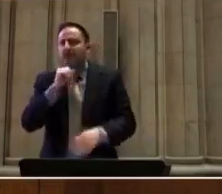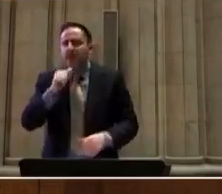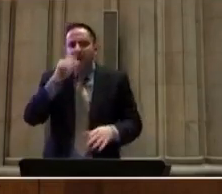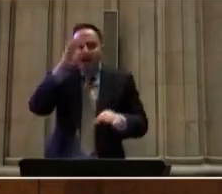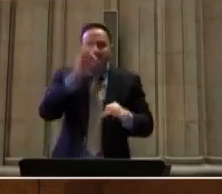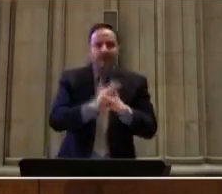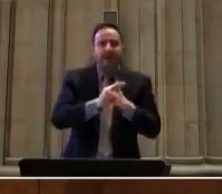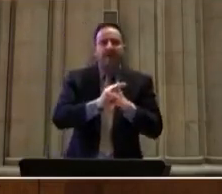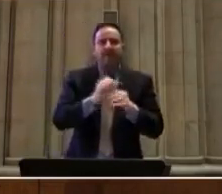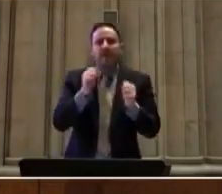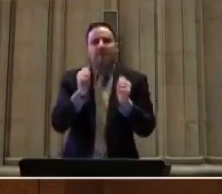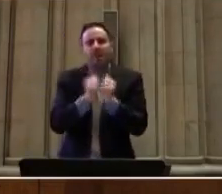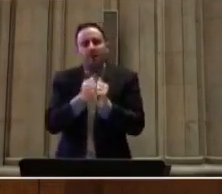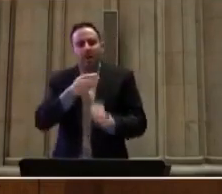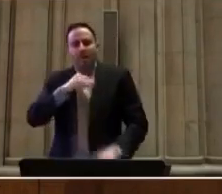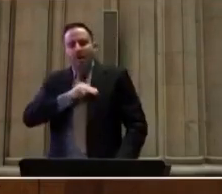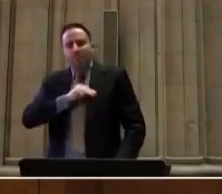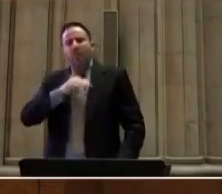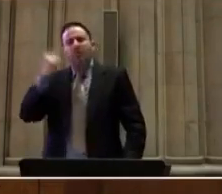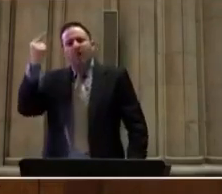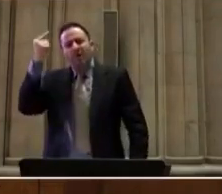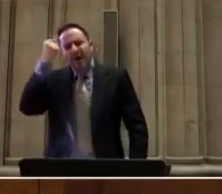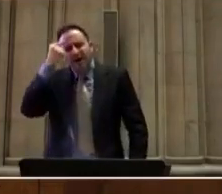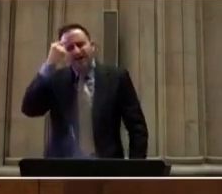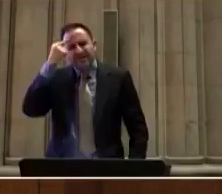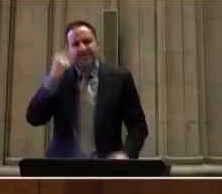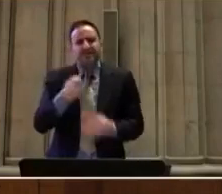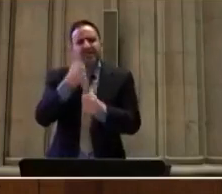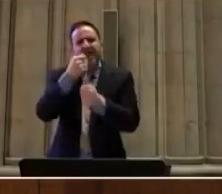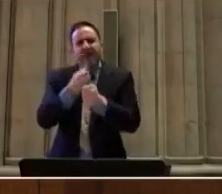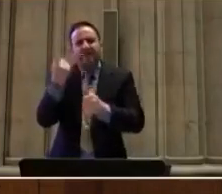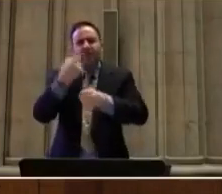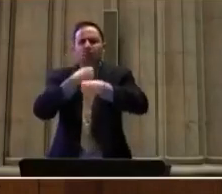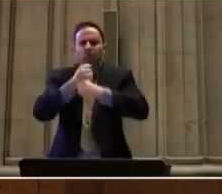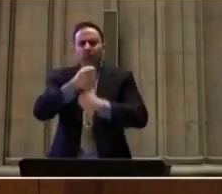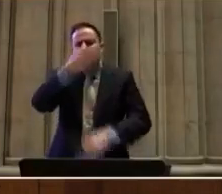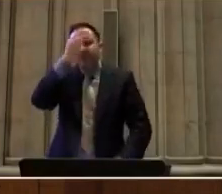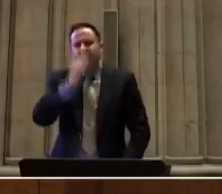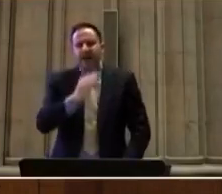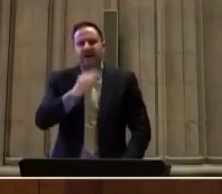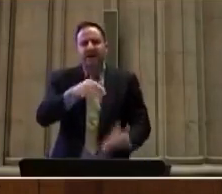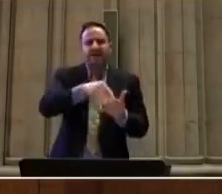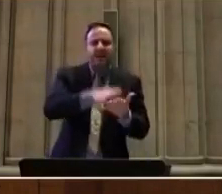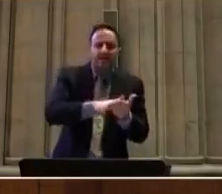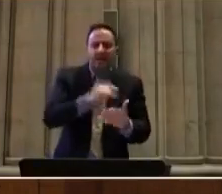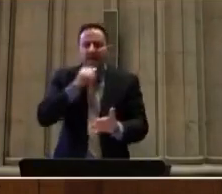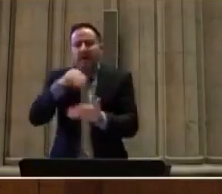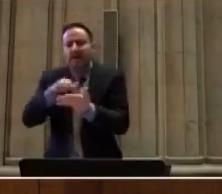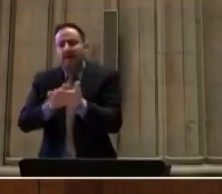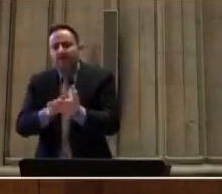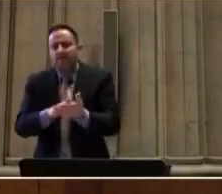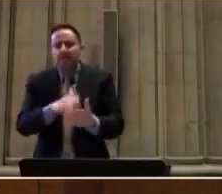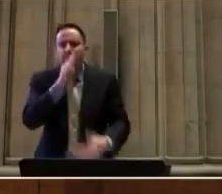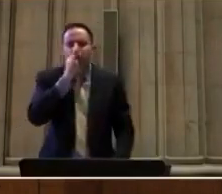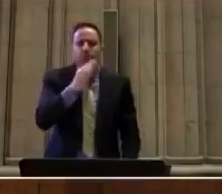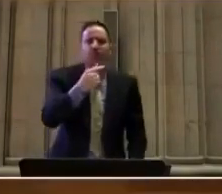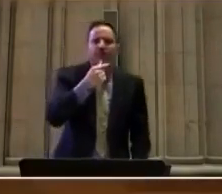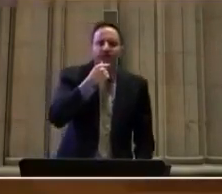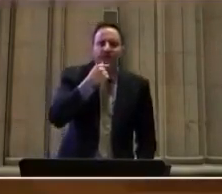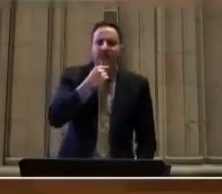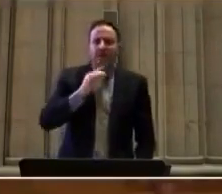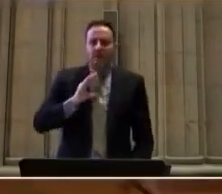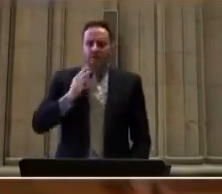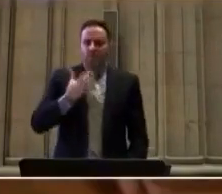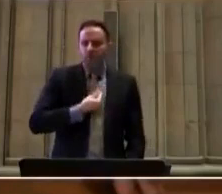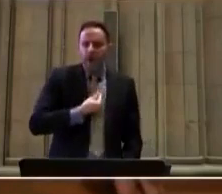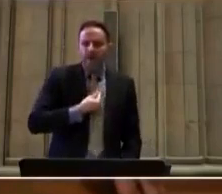with a moral conscience. Grant every human being created by God, documented or undocumented, gay, straight or trans, young or old. And what